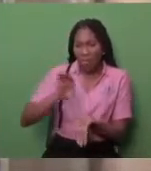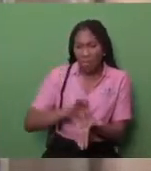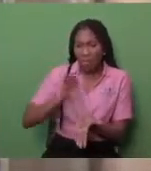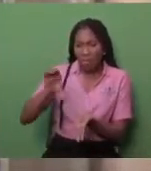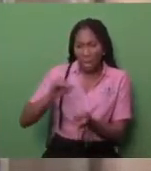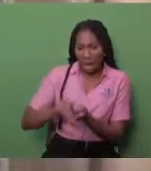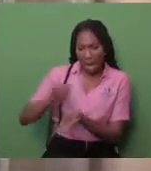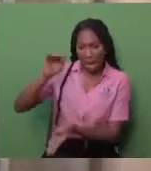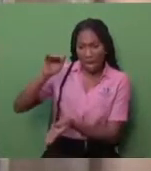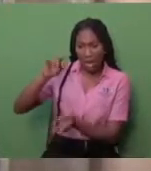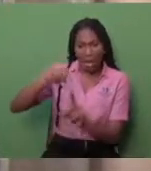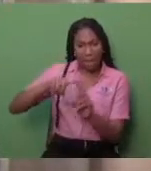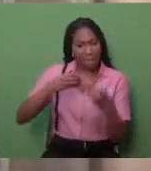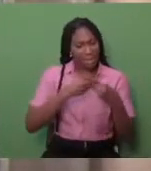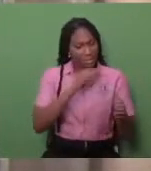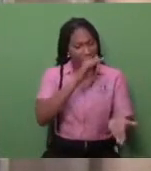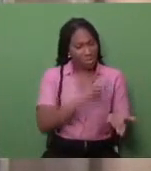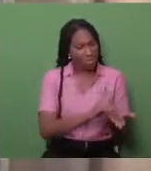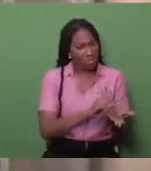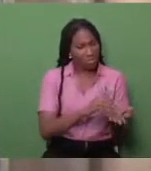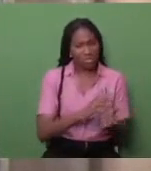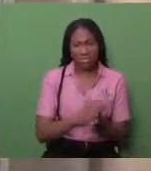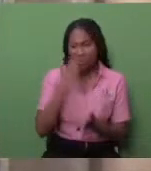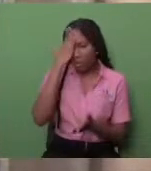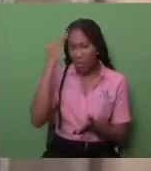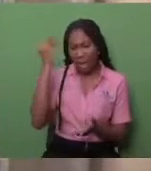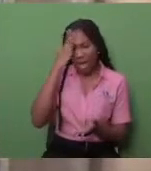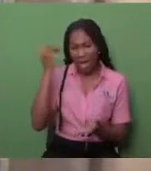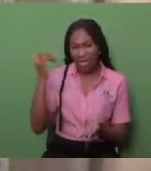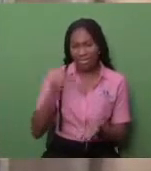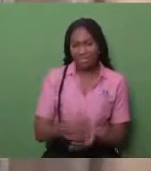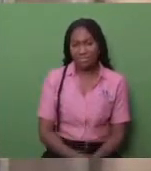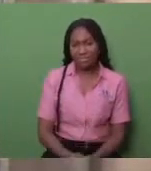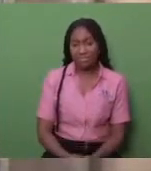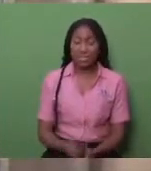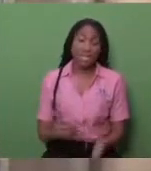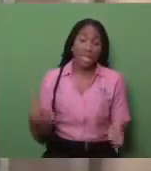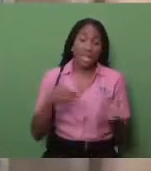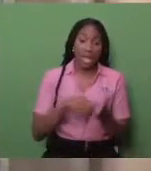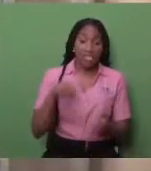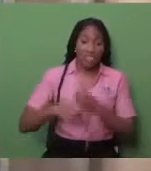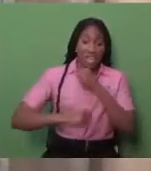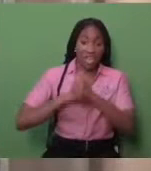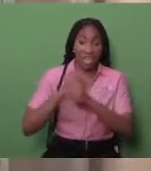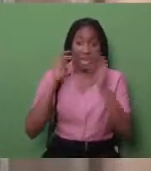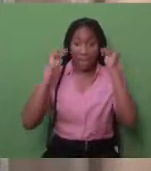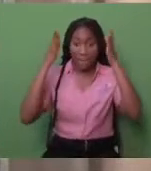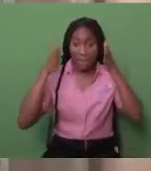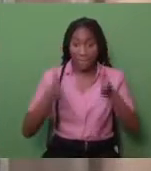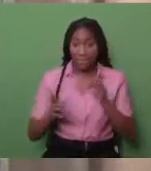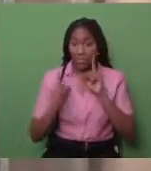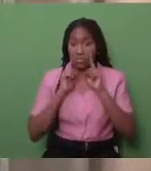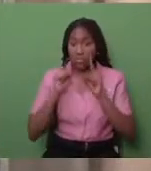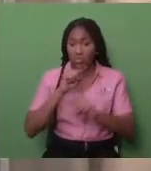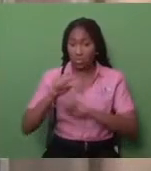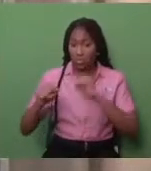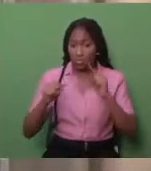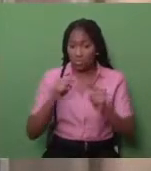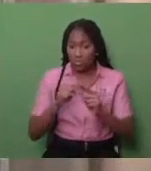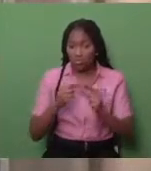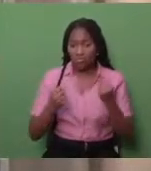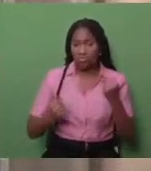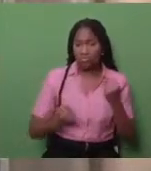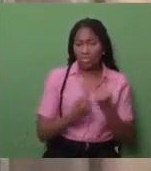And then not giving the allocations. Why? The minister this year has mentioned the integrated logistics support